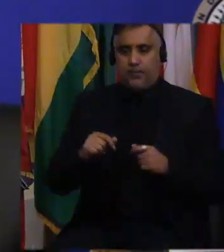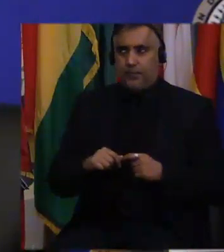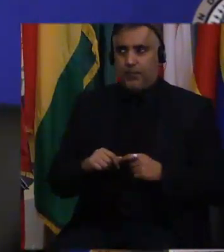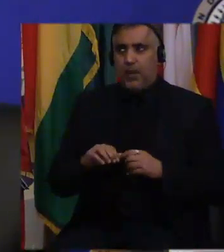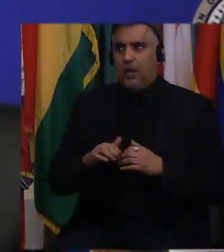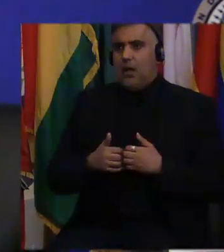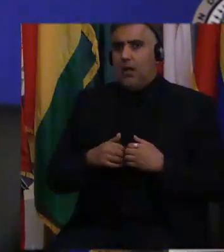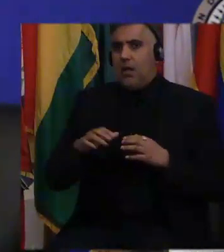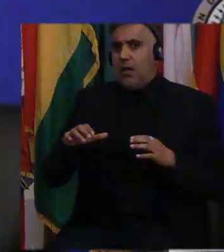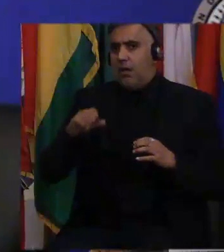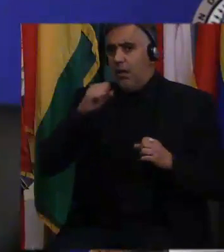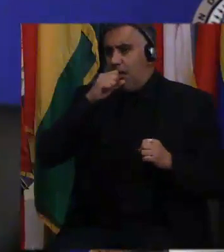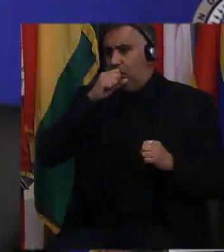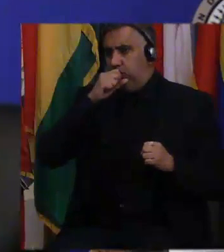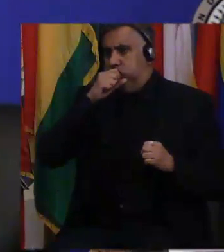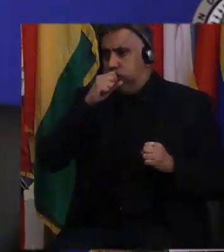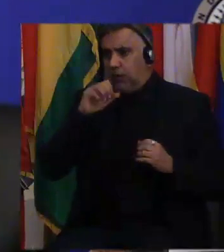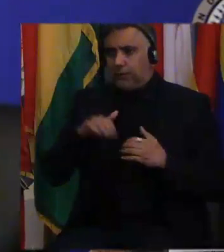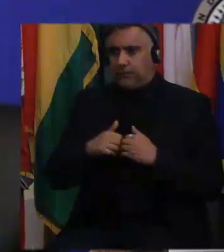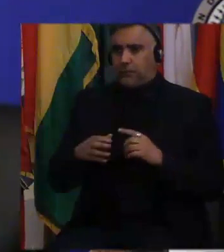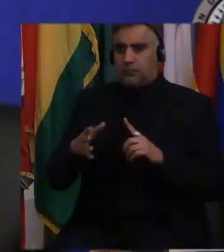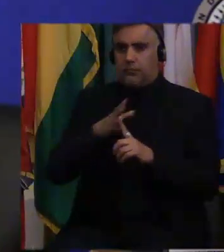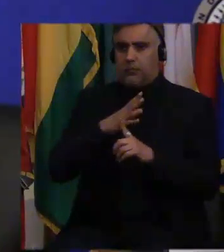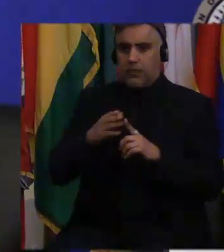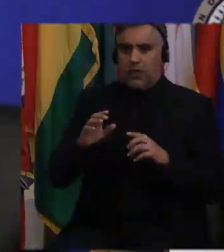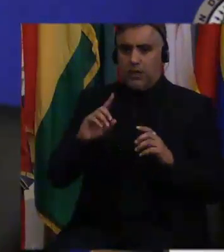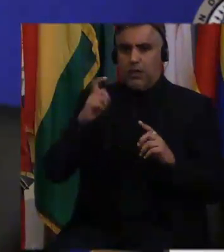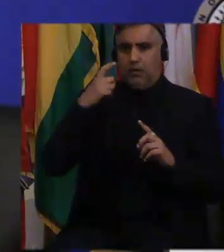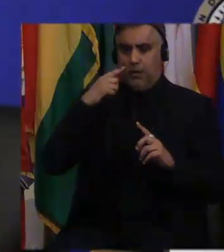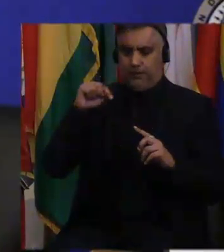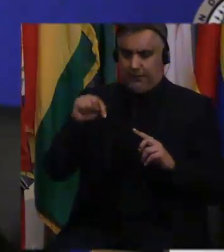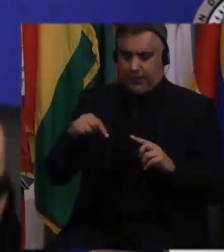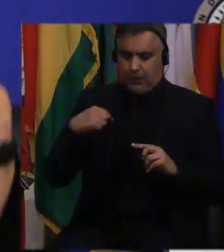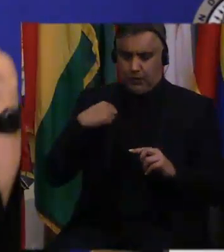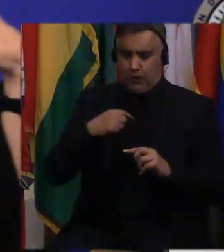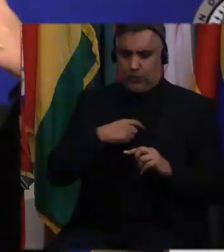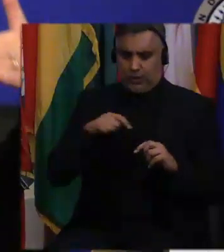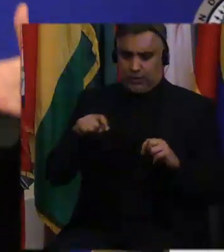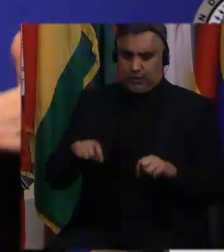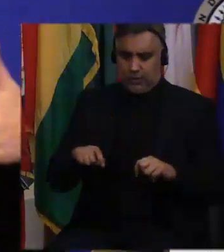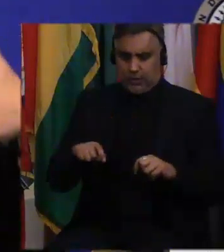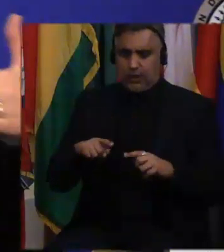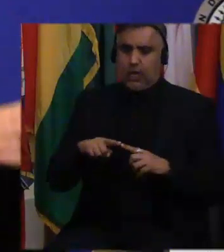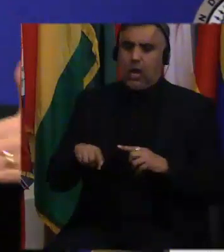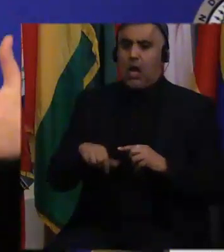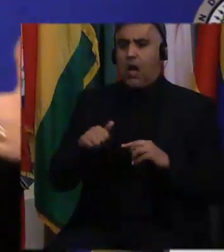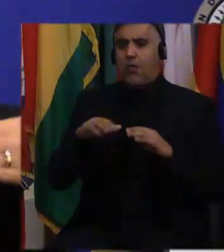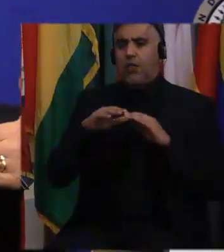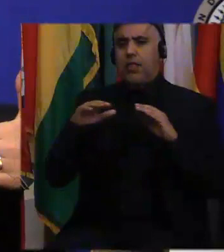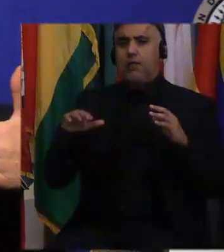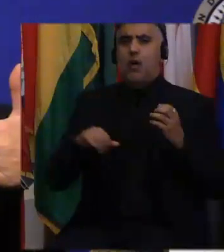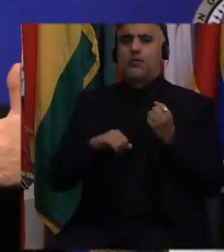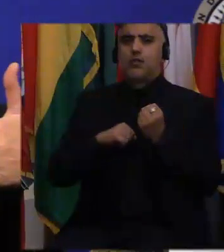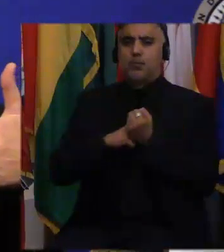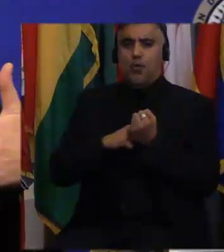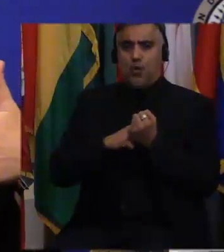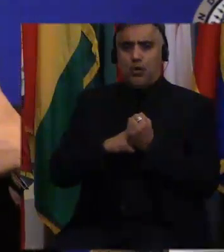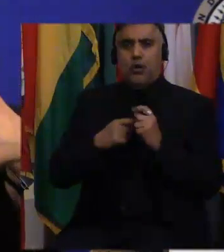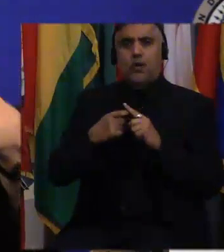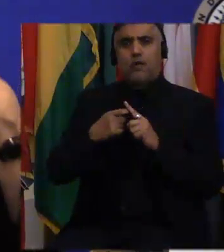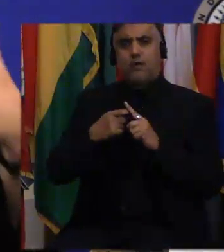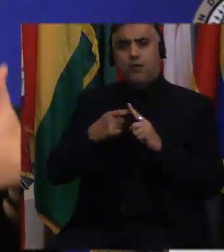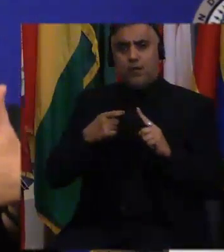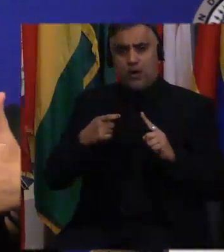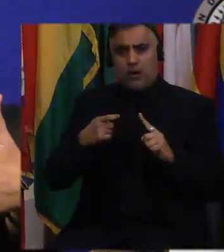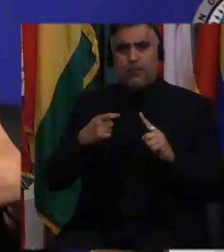to do it? How to persuade the government? Here we need maybe another level of support coming